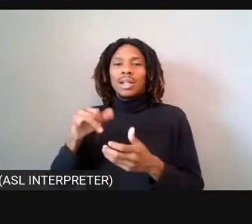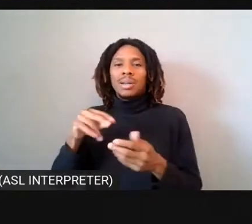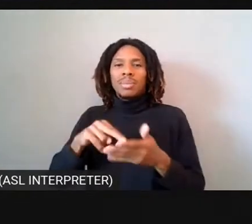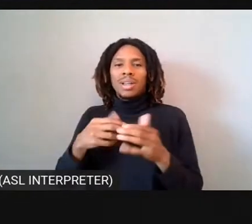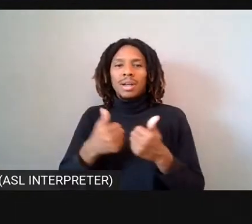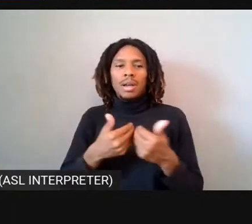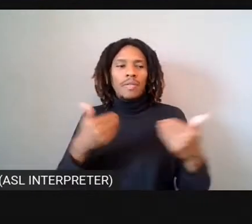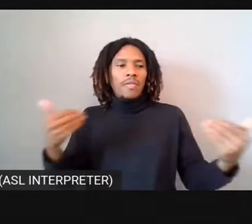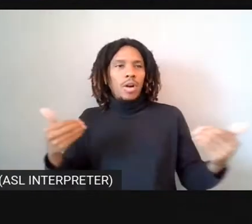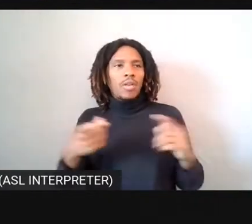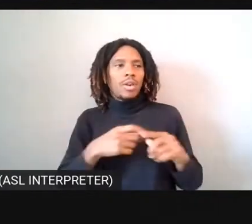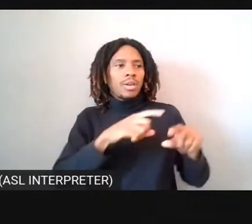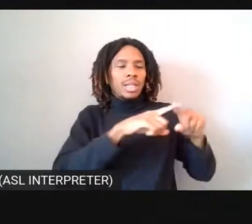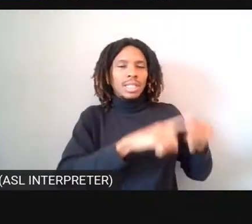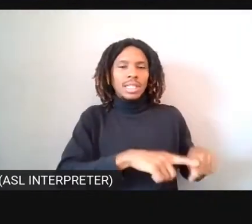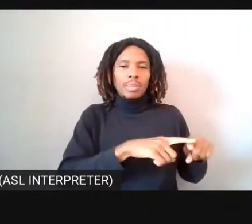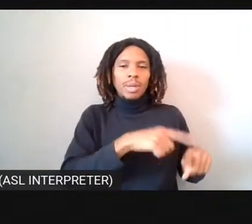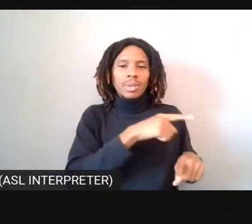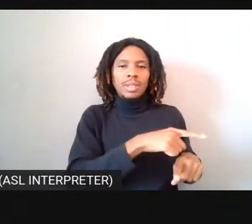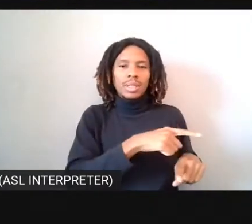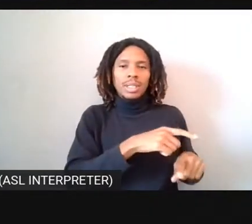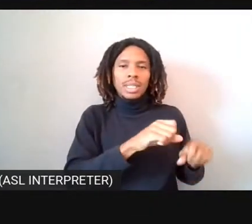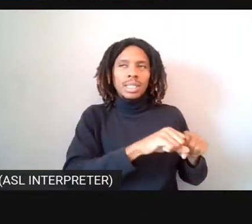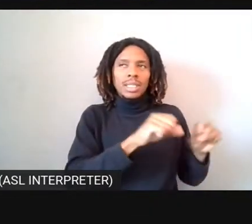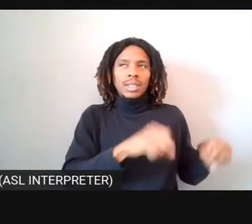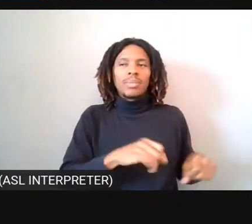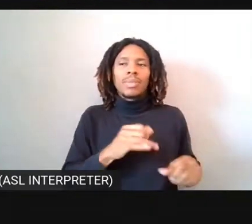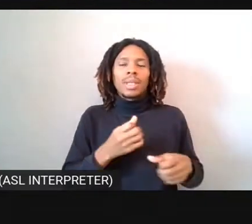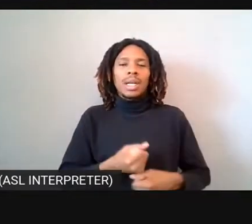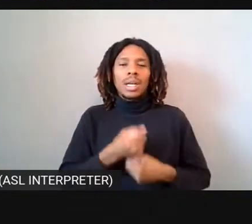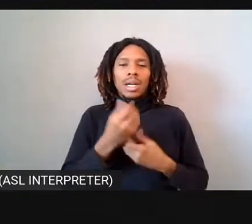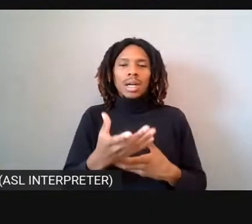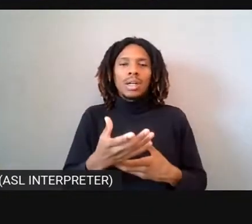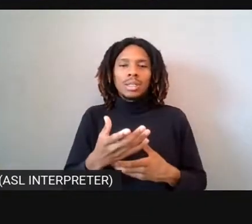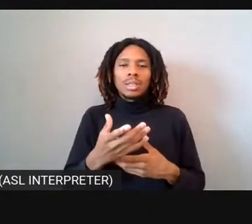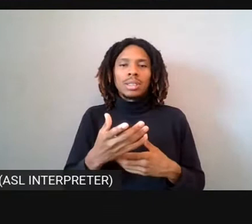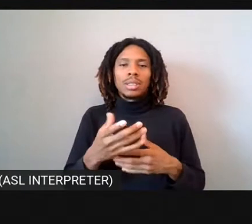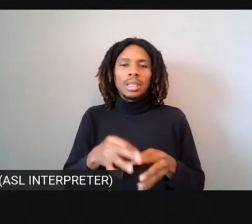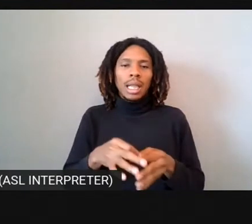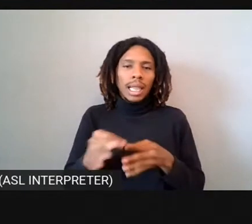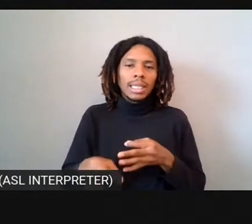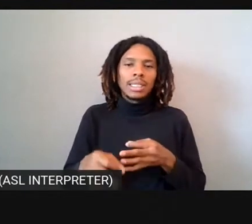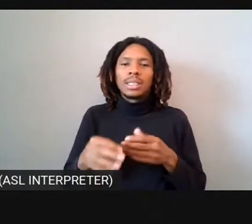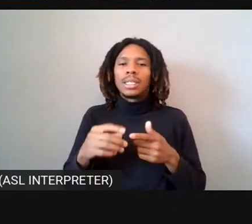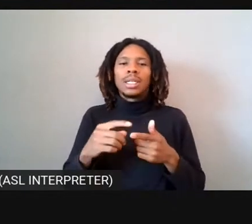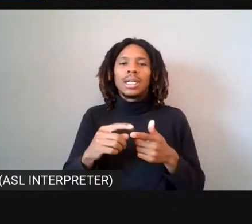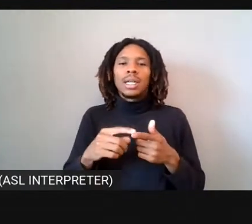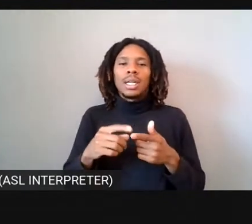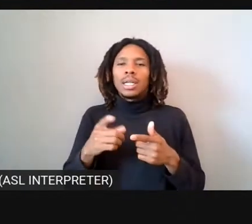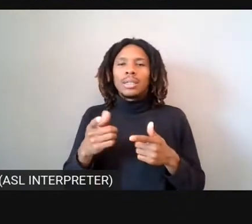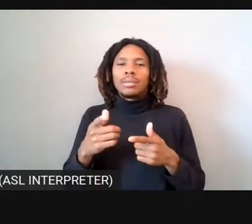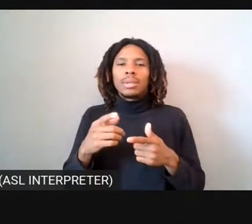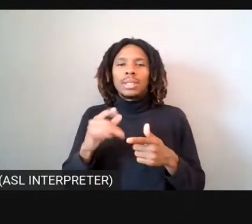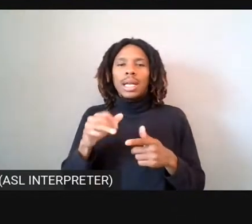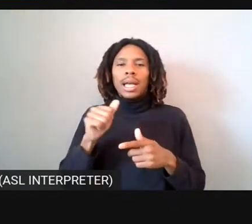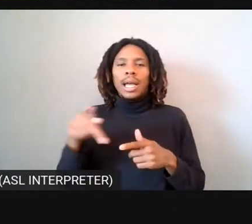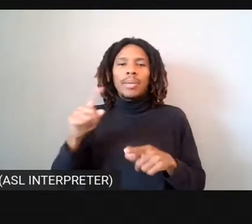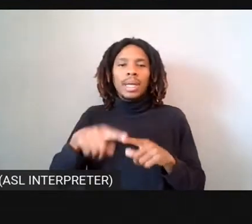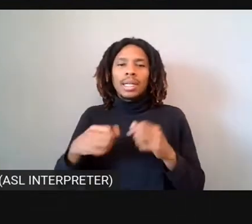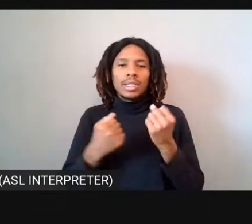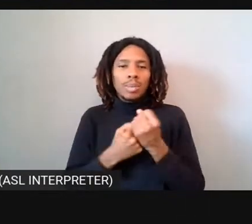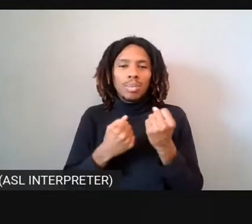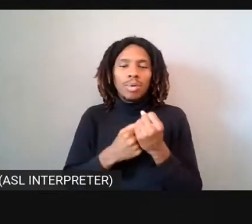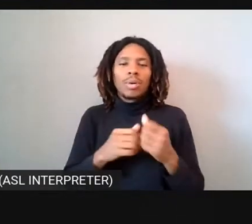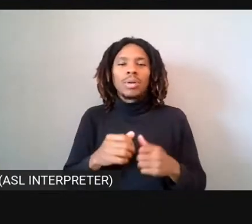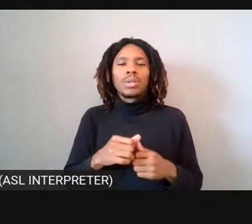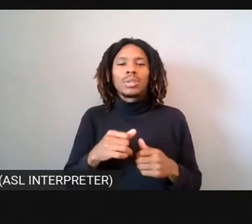the dependencies on-premises. And that causes latency that applications cannot support. So taking this feedback from